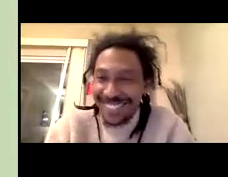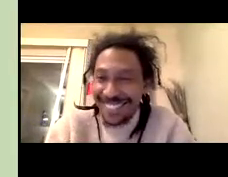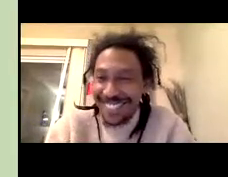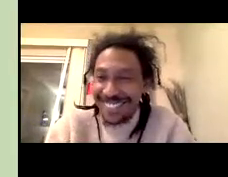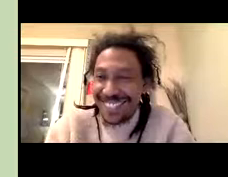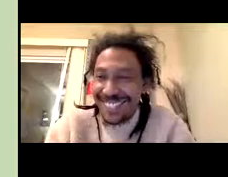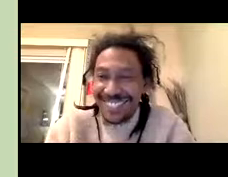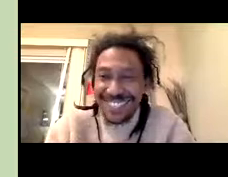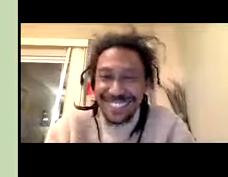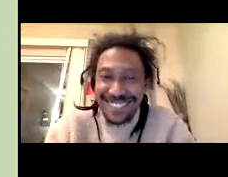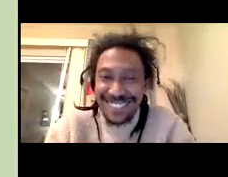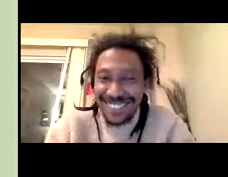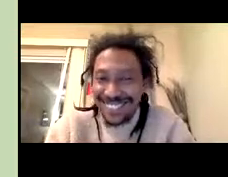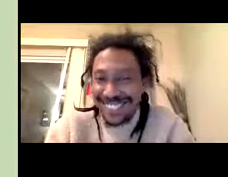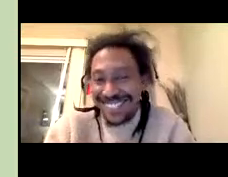Thank you.